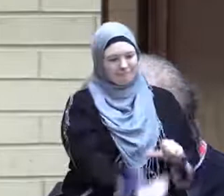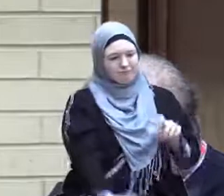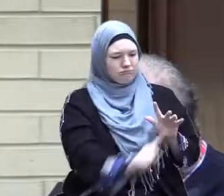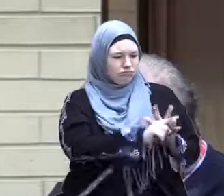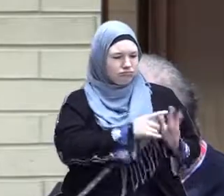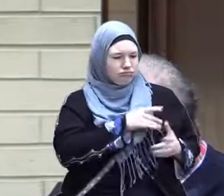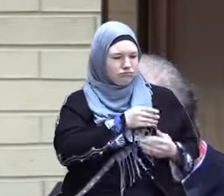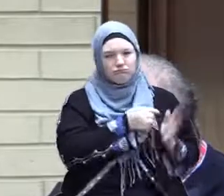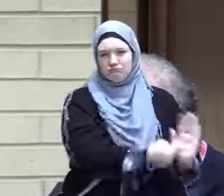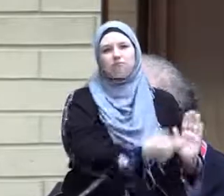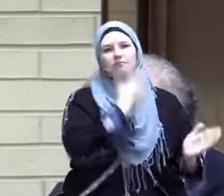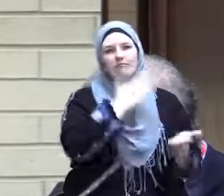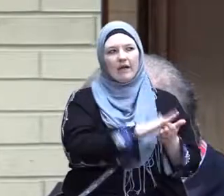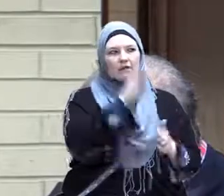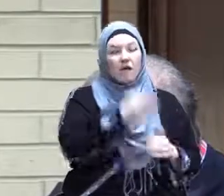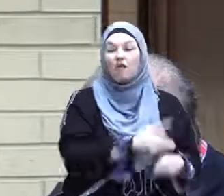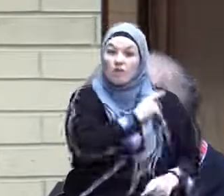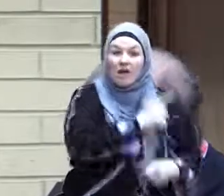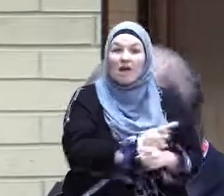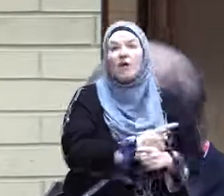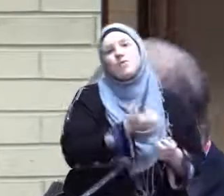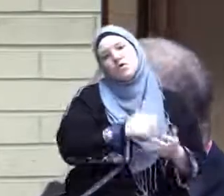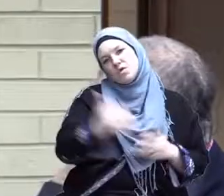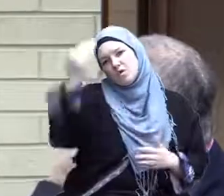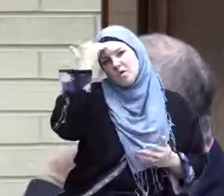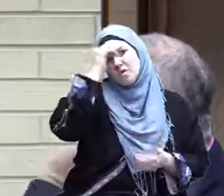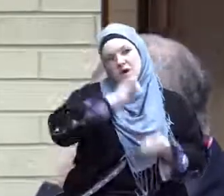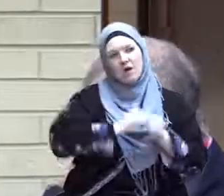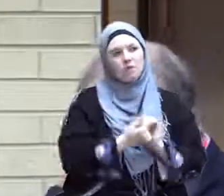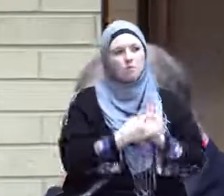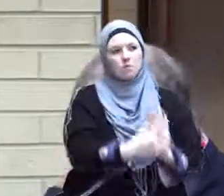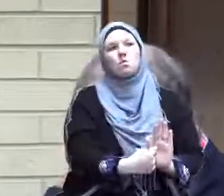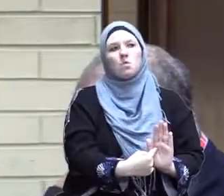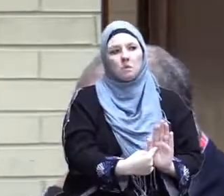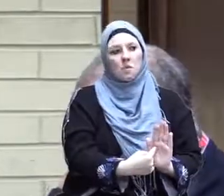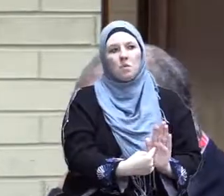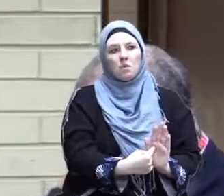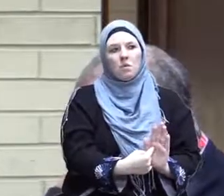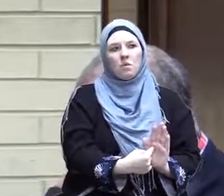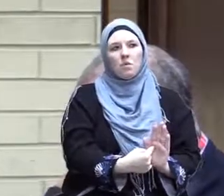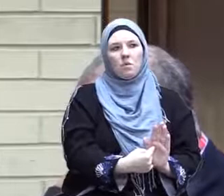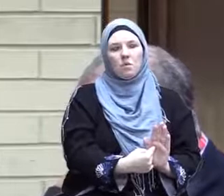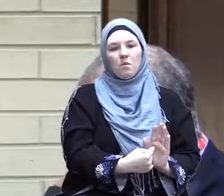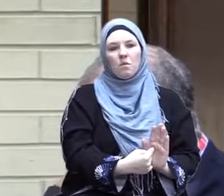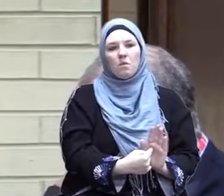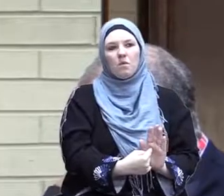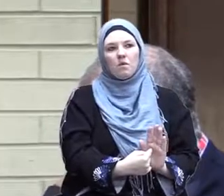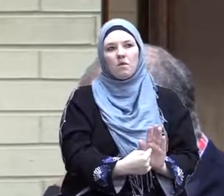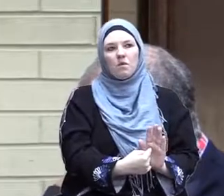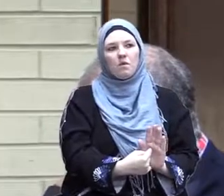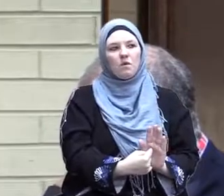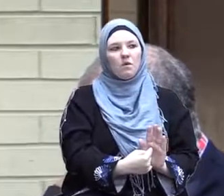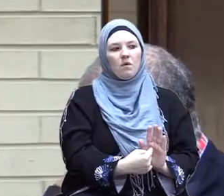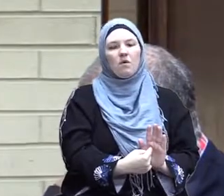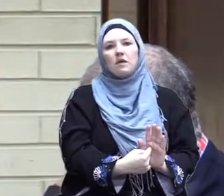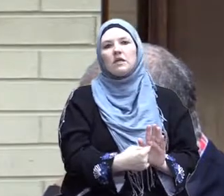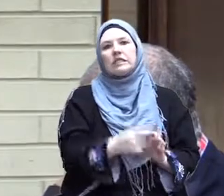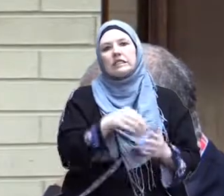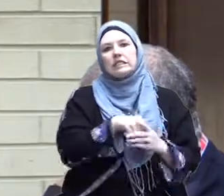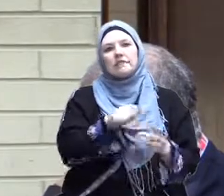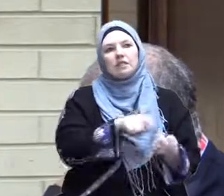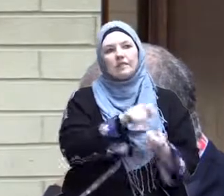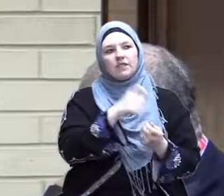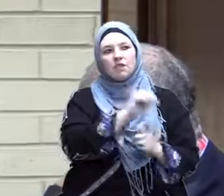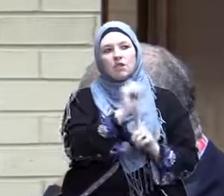out. Right? We know how to display and deploy those weapons, if you will, at certain